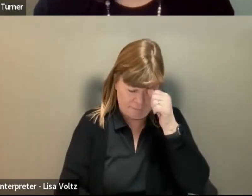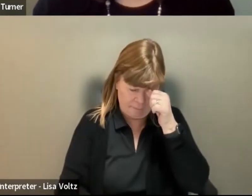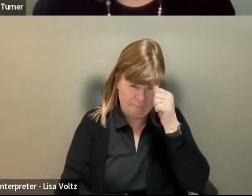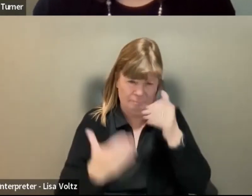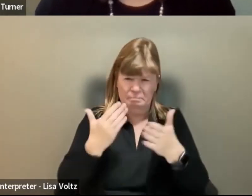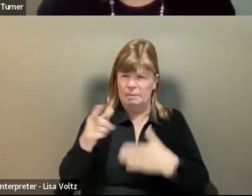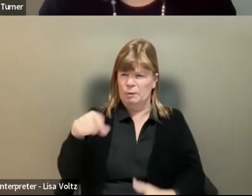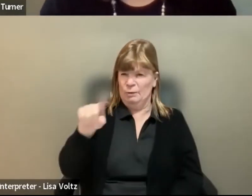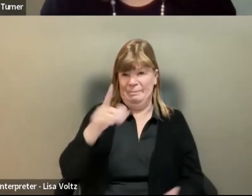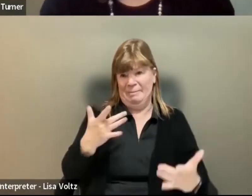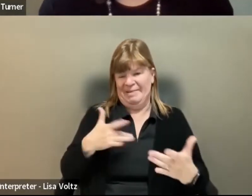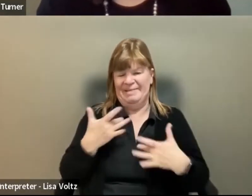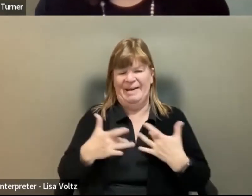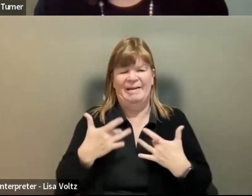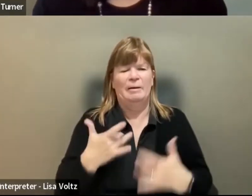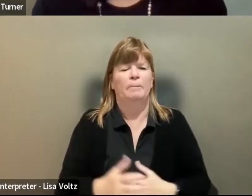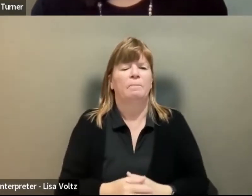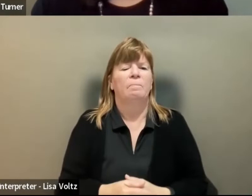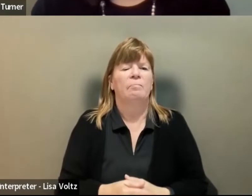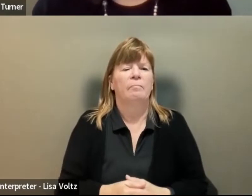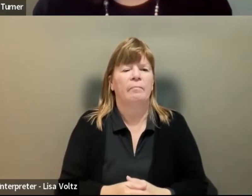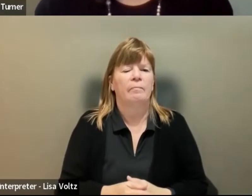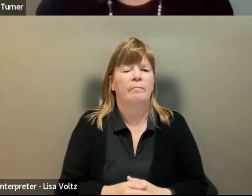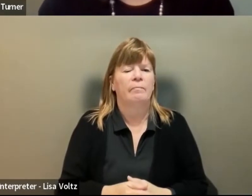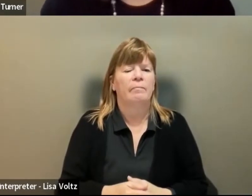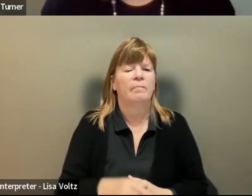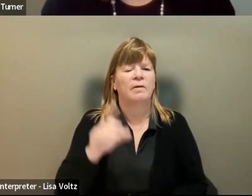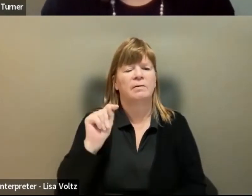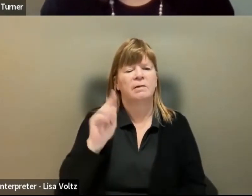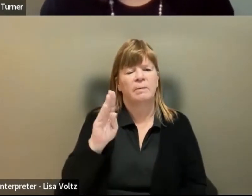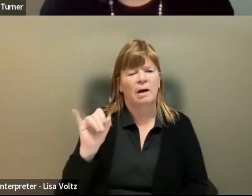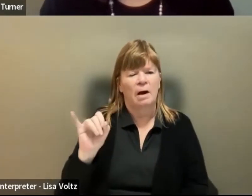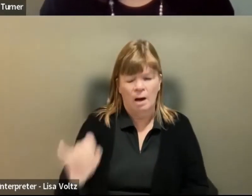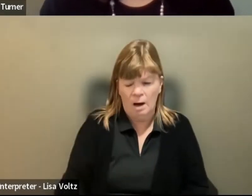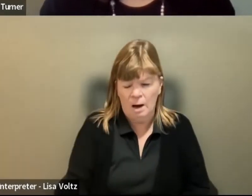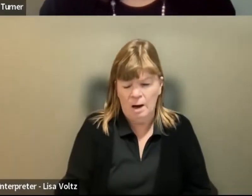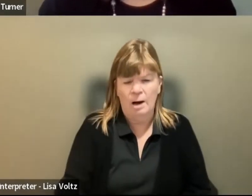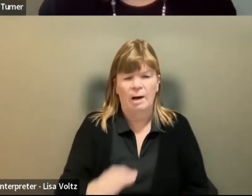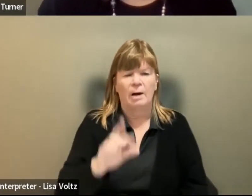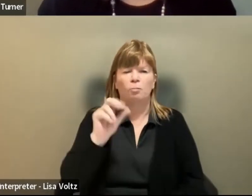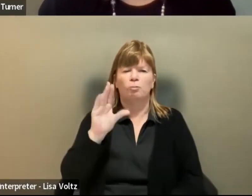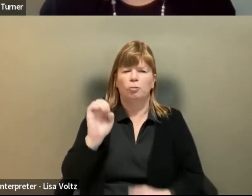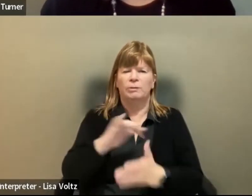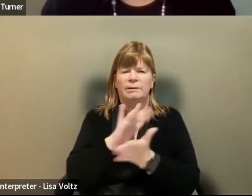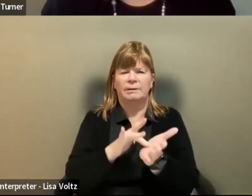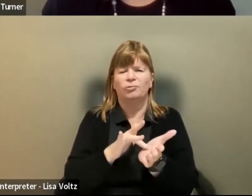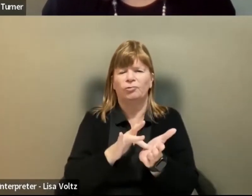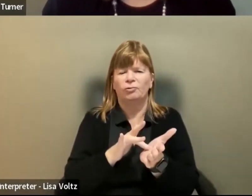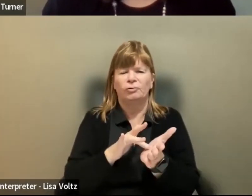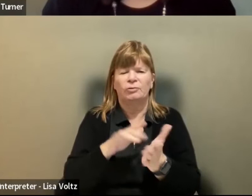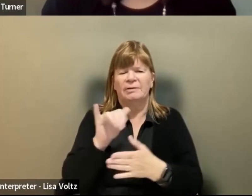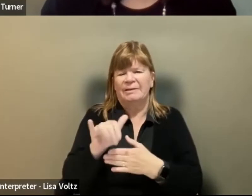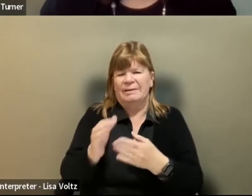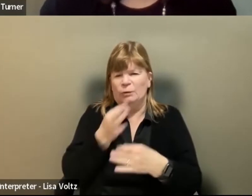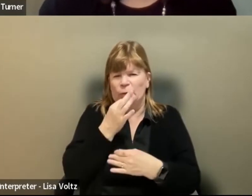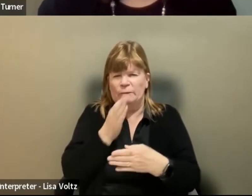may be excited about. The TBI Technical Assistance and Resource Center is right at the end of